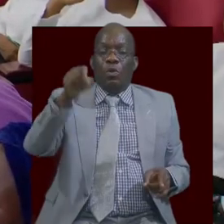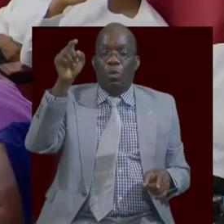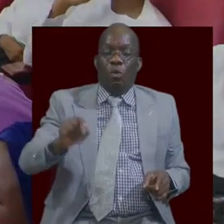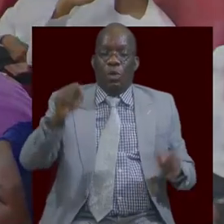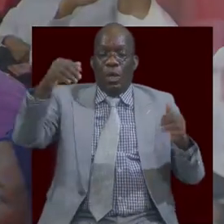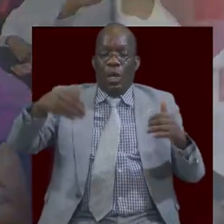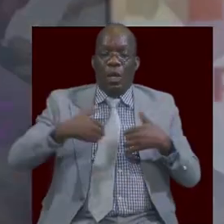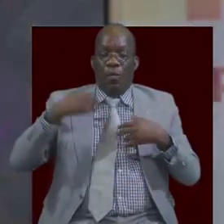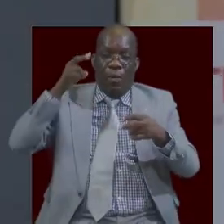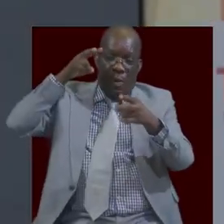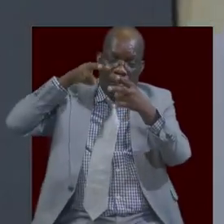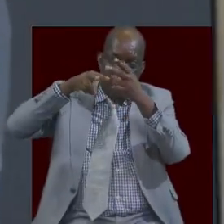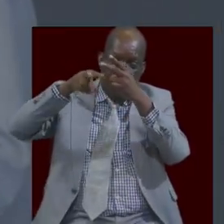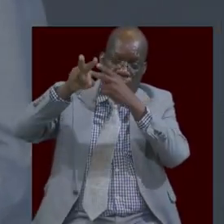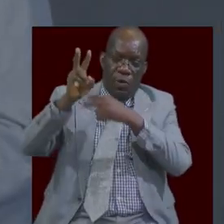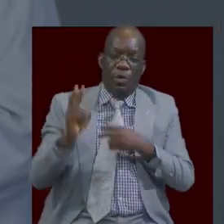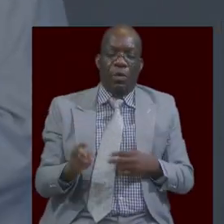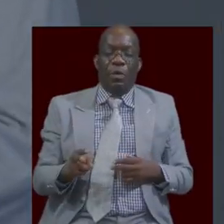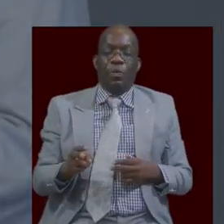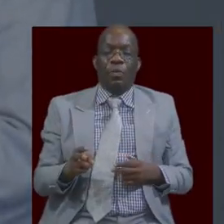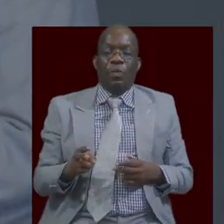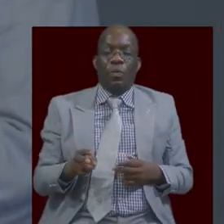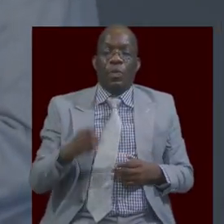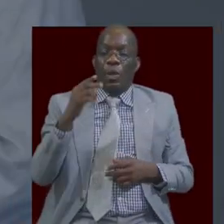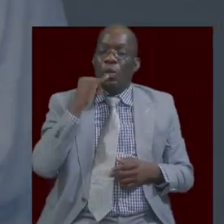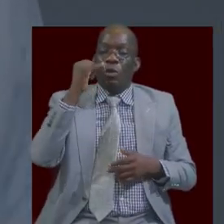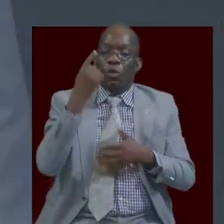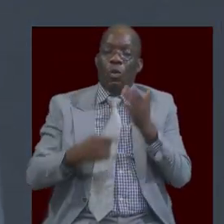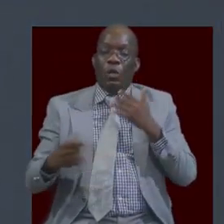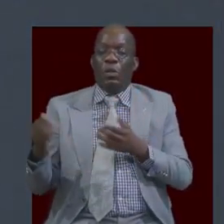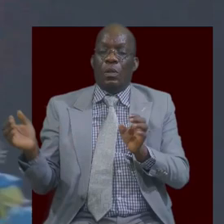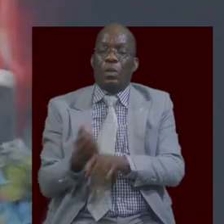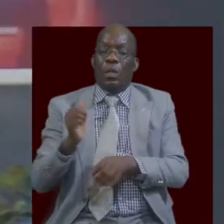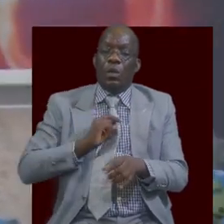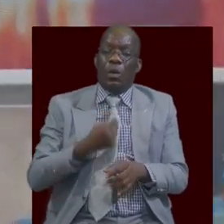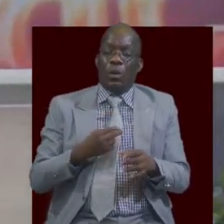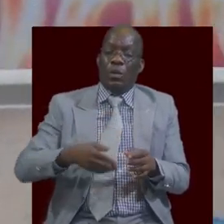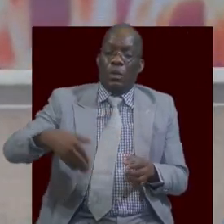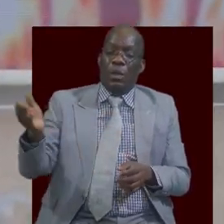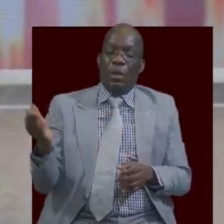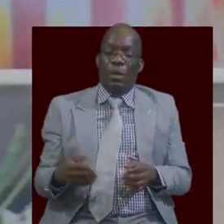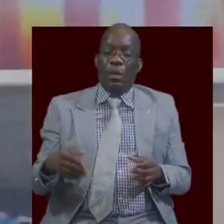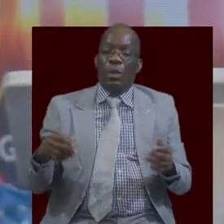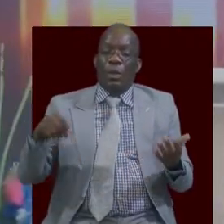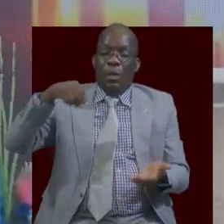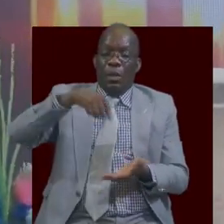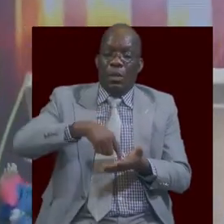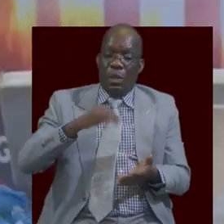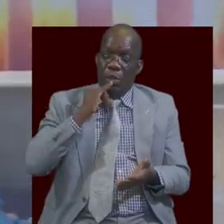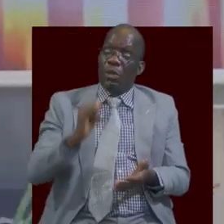vision. Vision is what gets us there. This is a stadium. And I